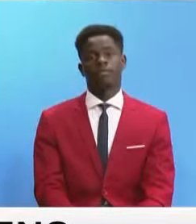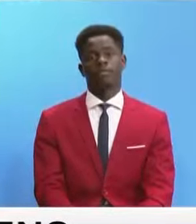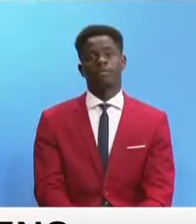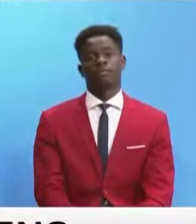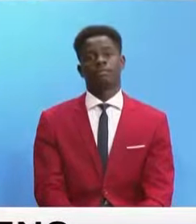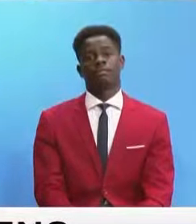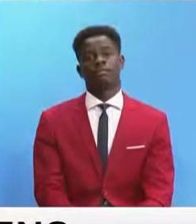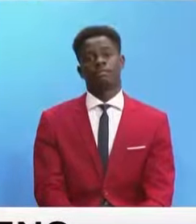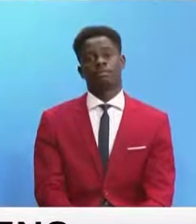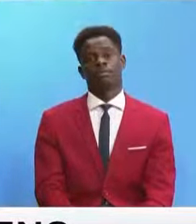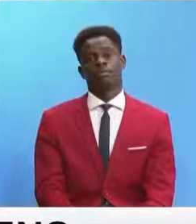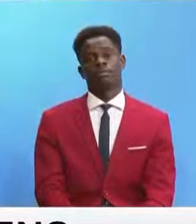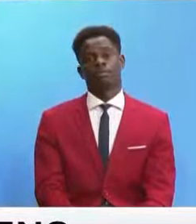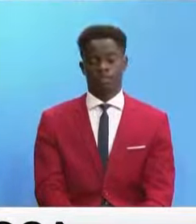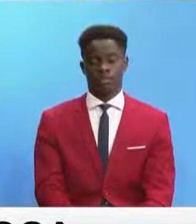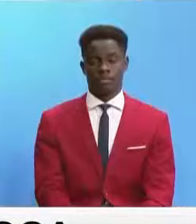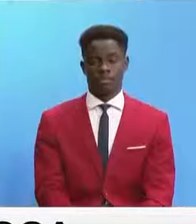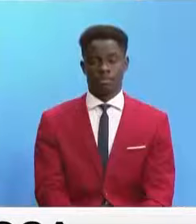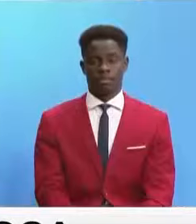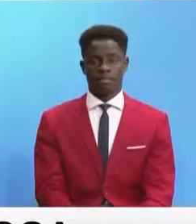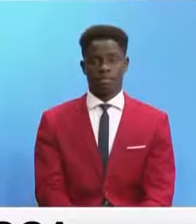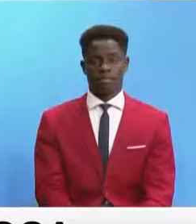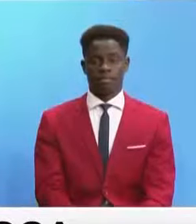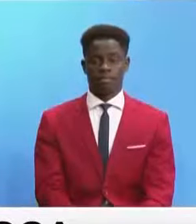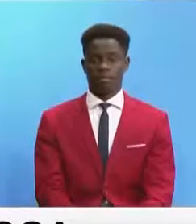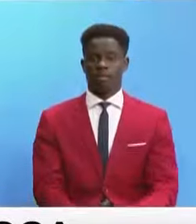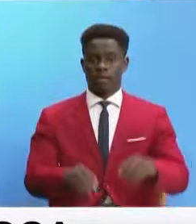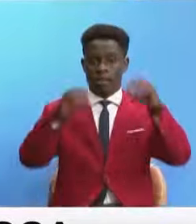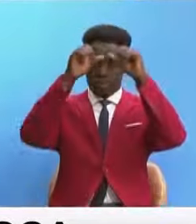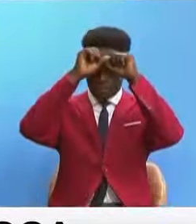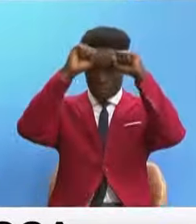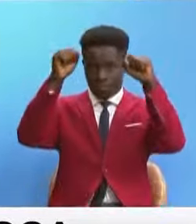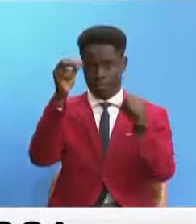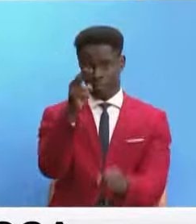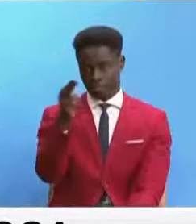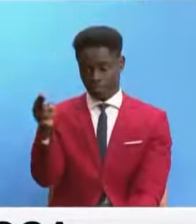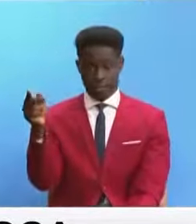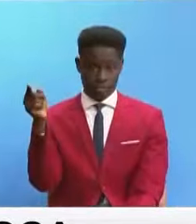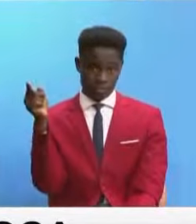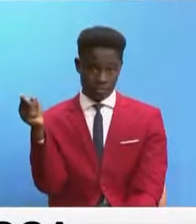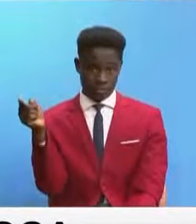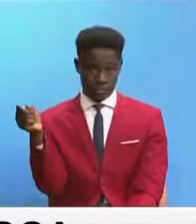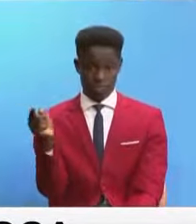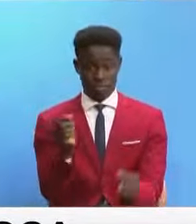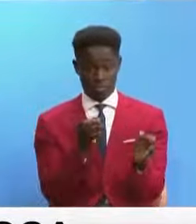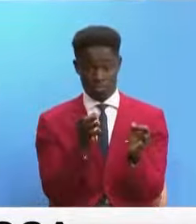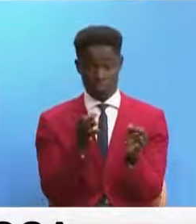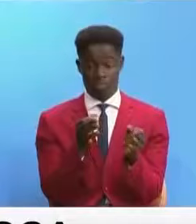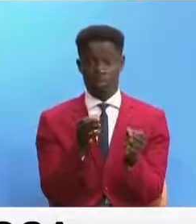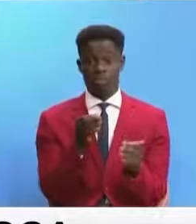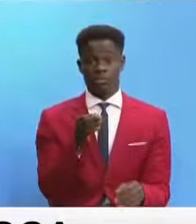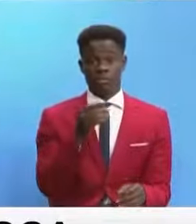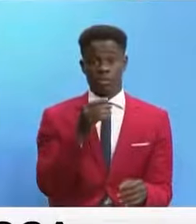Province, I'm Namatama Liwanga. President Hakainde Hichilema has described late freedom fighter